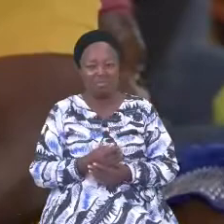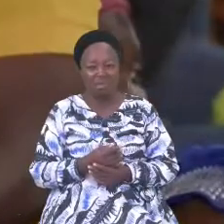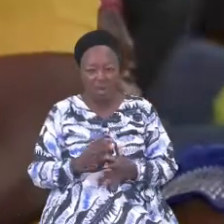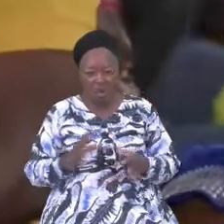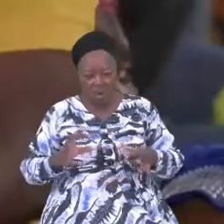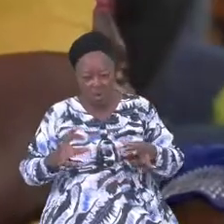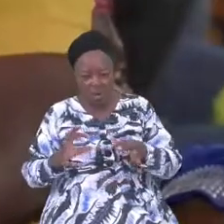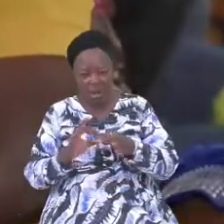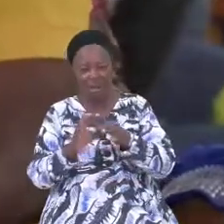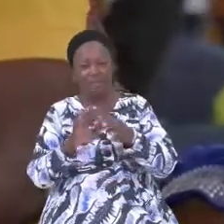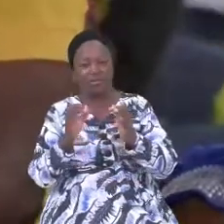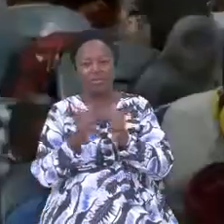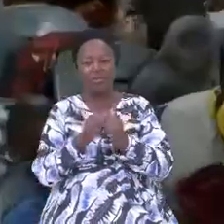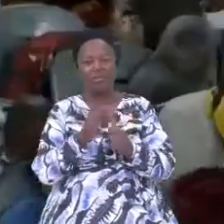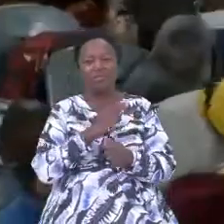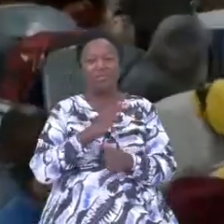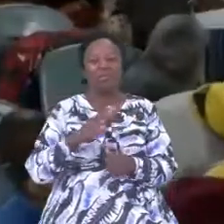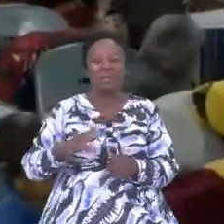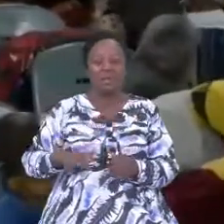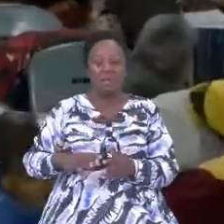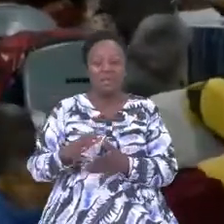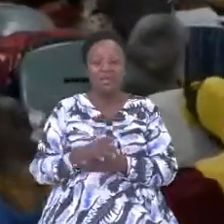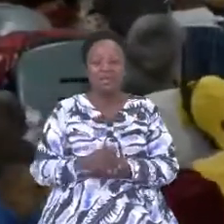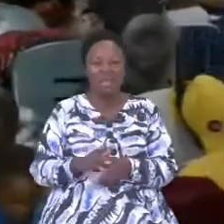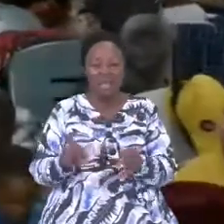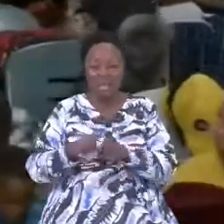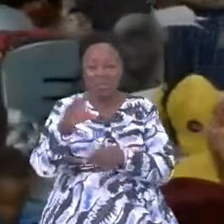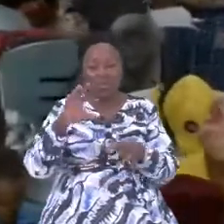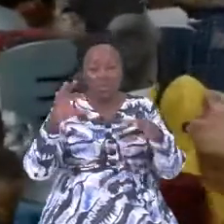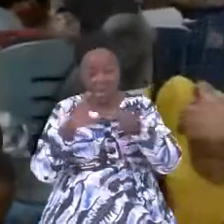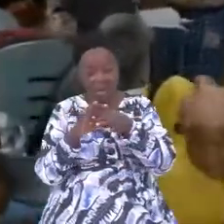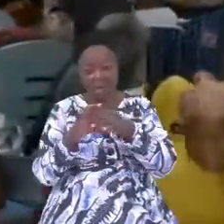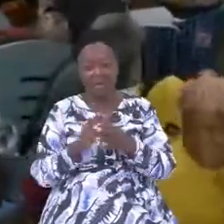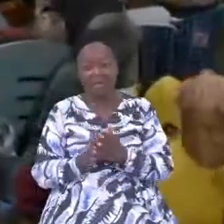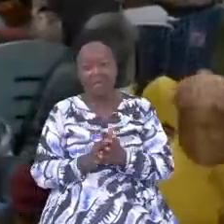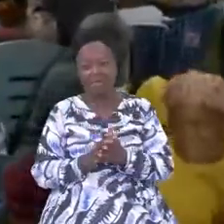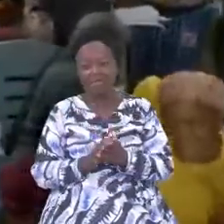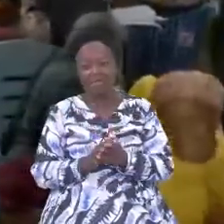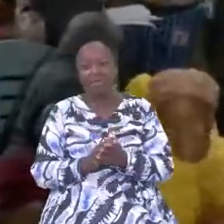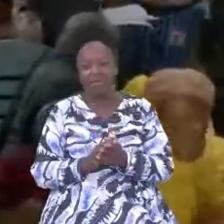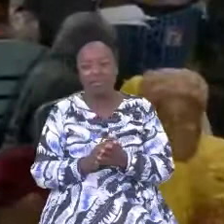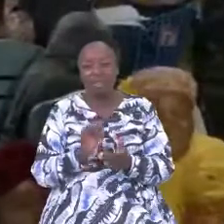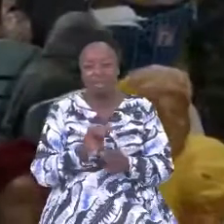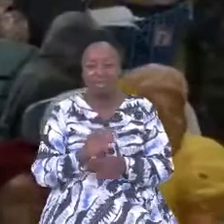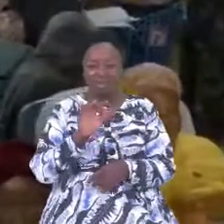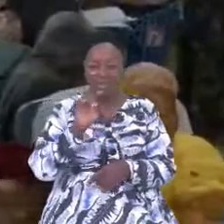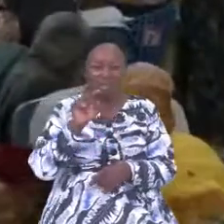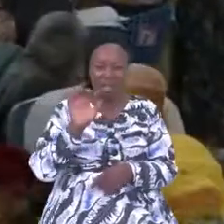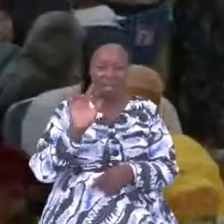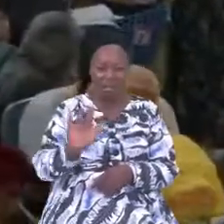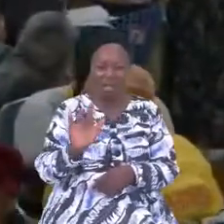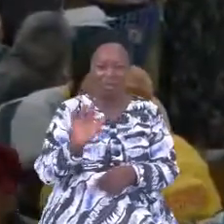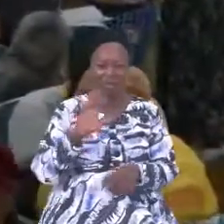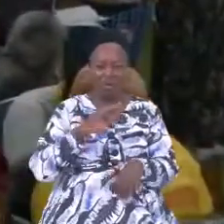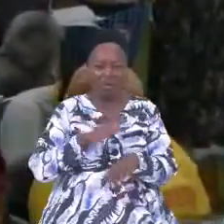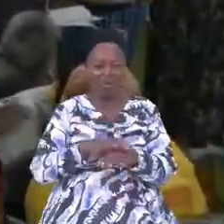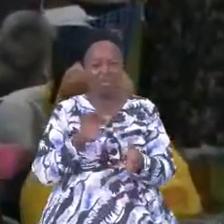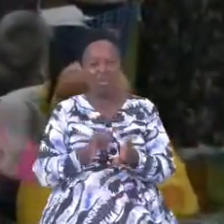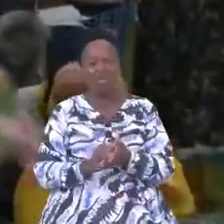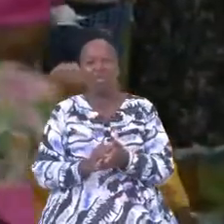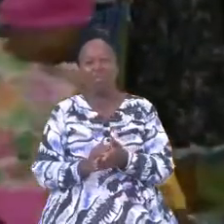Connect with Christ. As you connect, click on that link that is on your